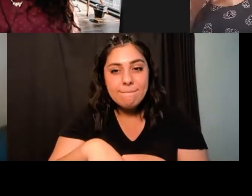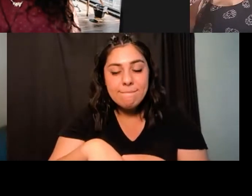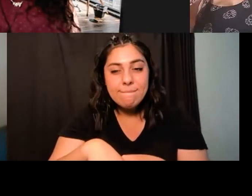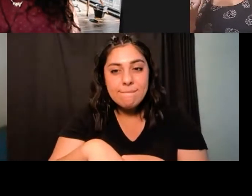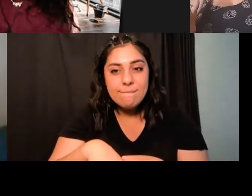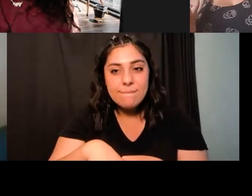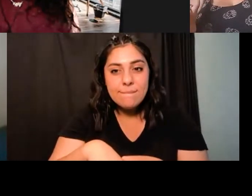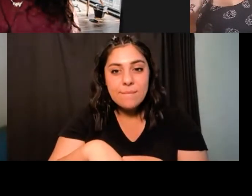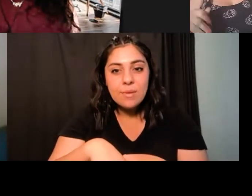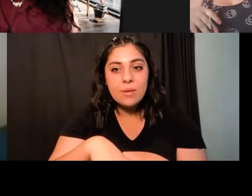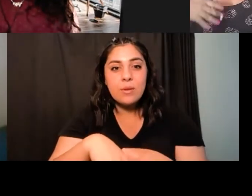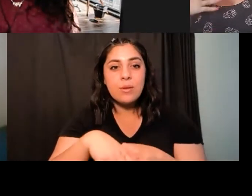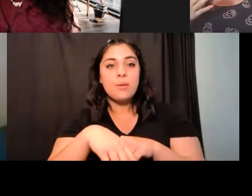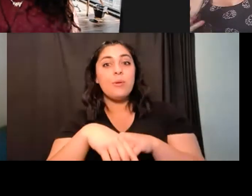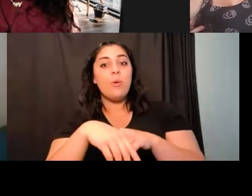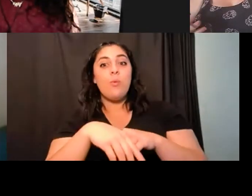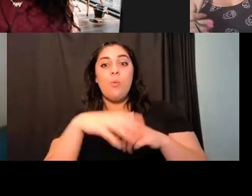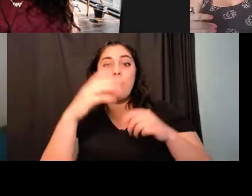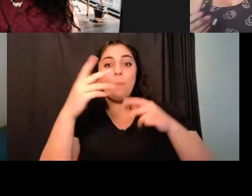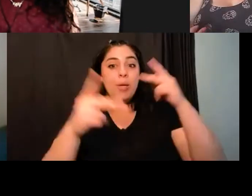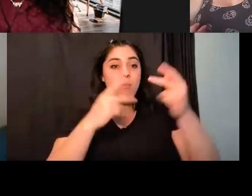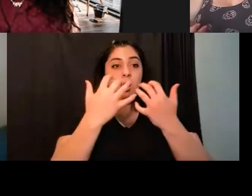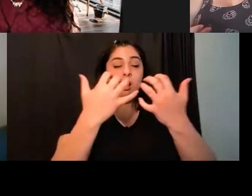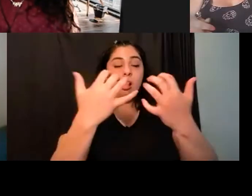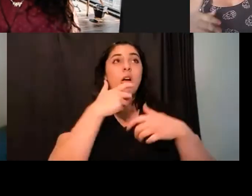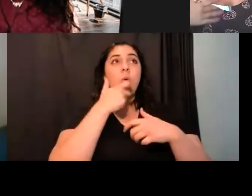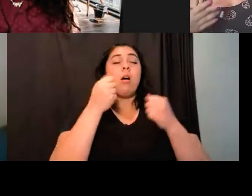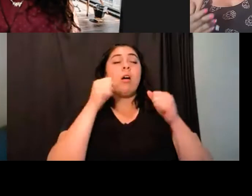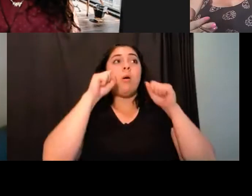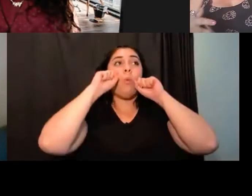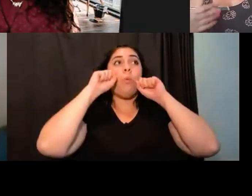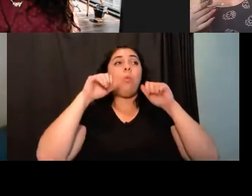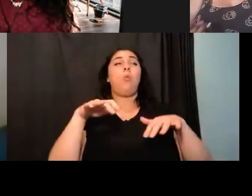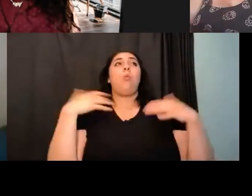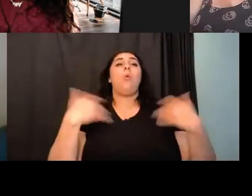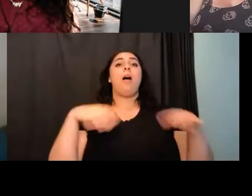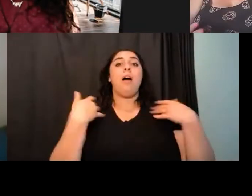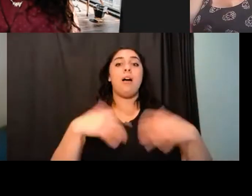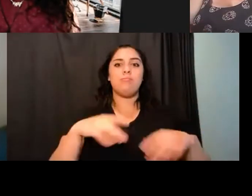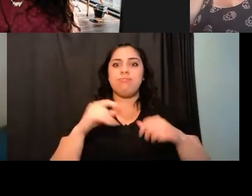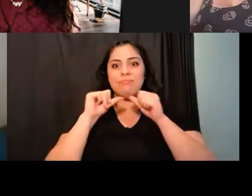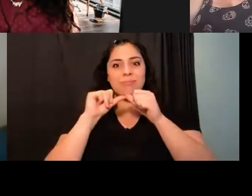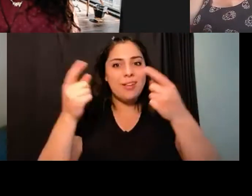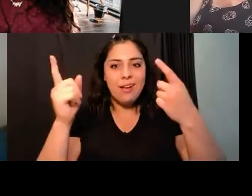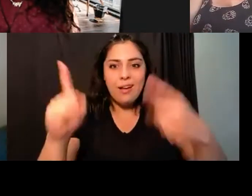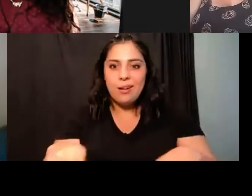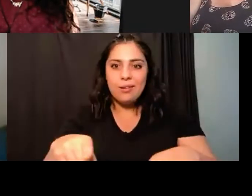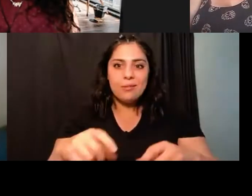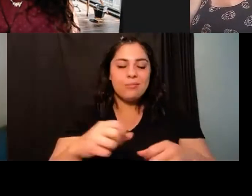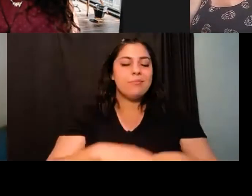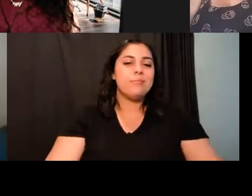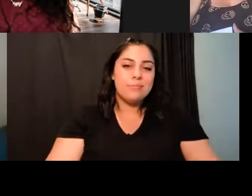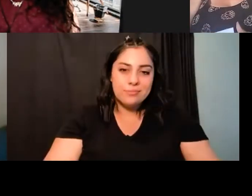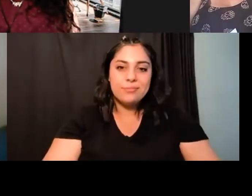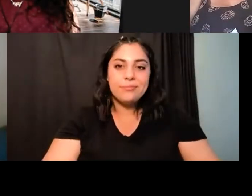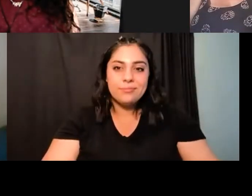blew audiences away, and then they have continued to blow audiences away as individual poetesses, and